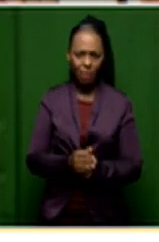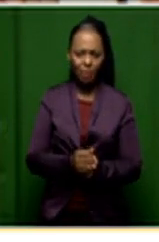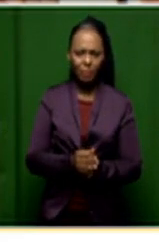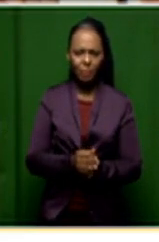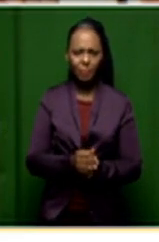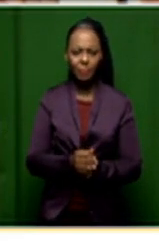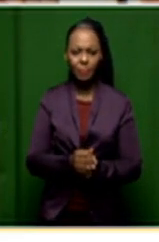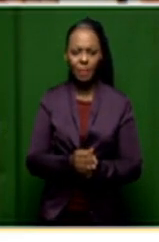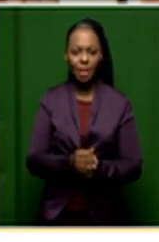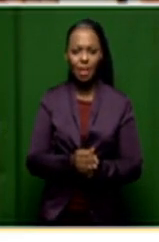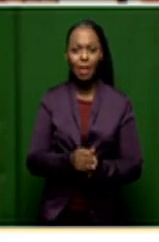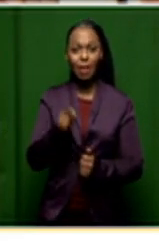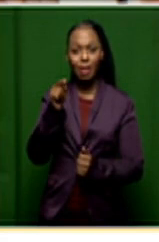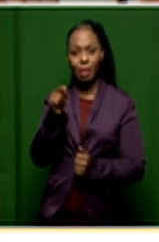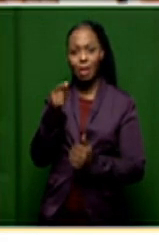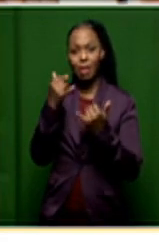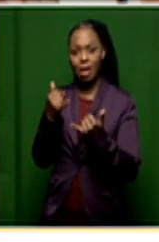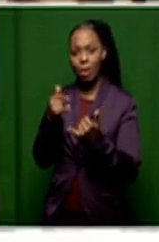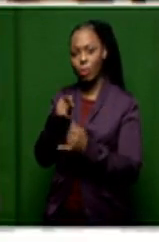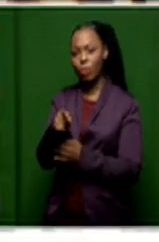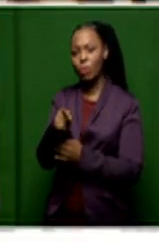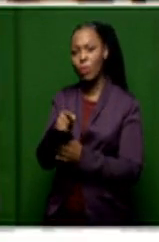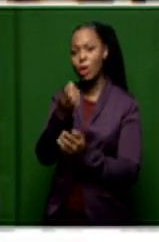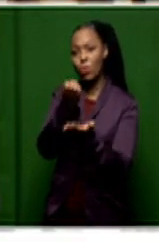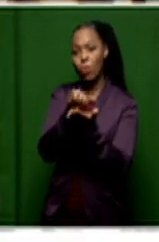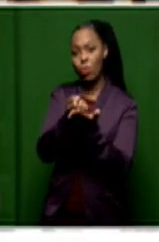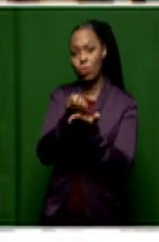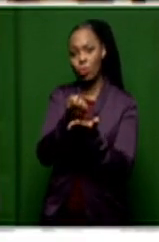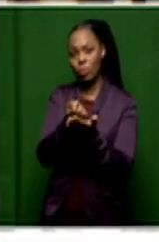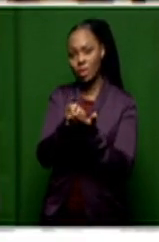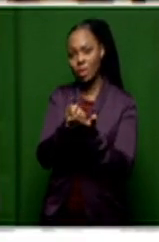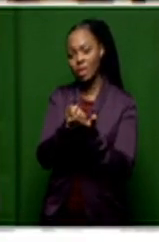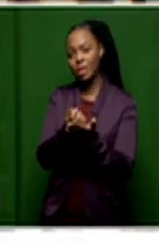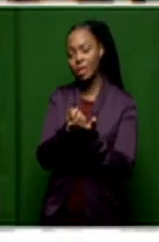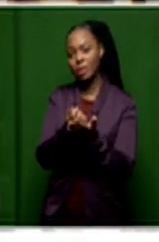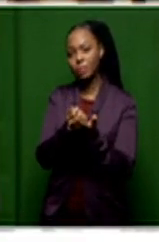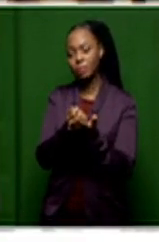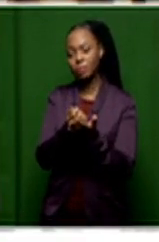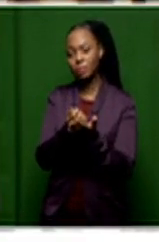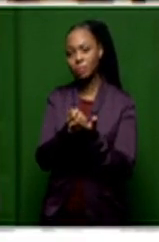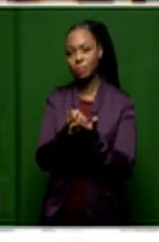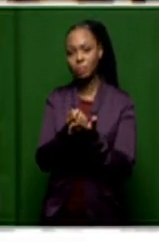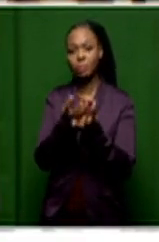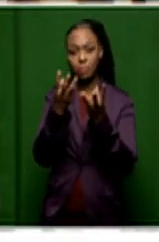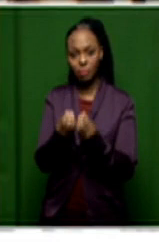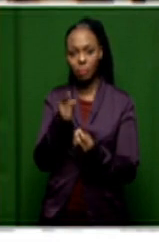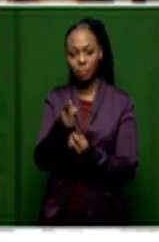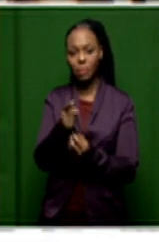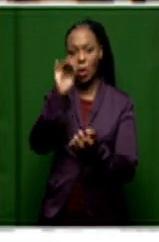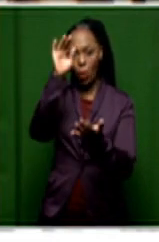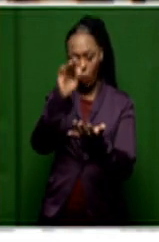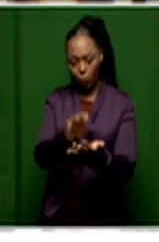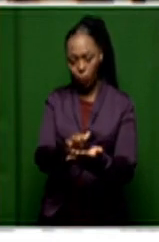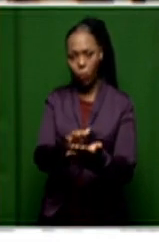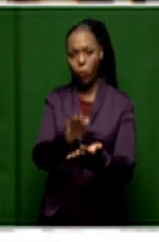Essentially, what we're talking about is the fact that the economy contracted in devastating manner in the second